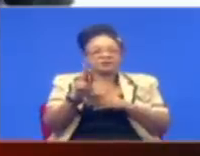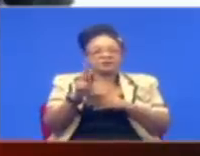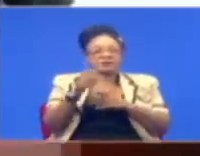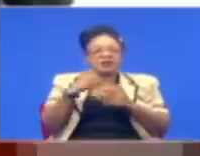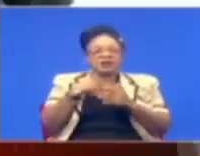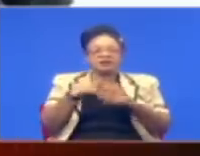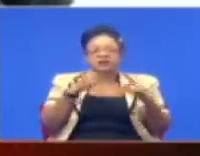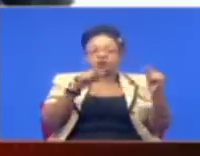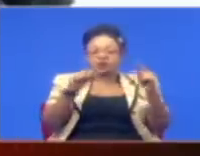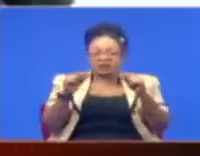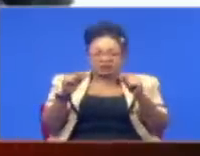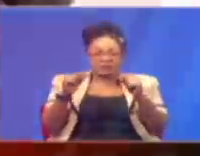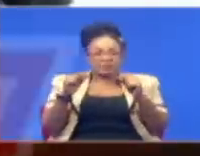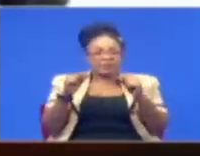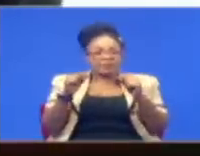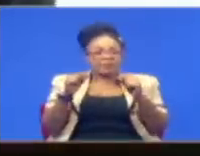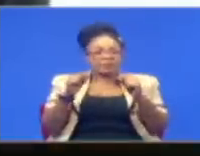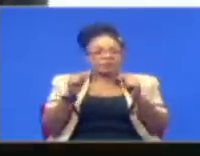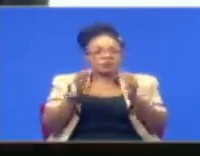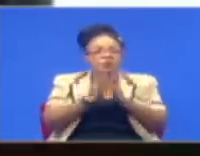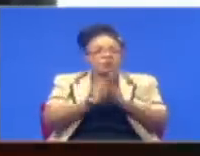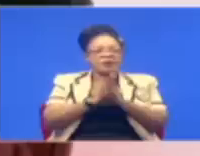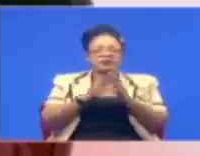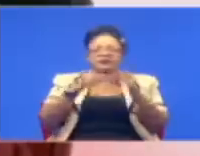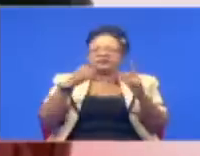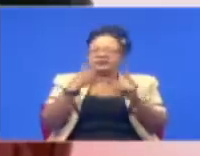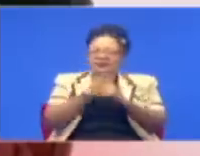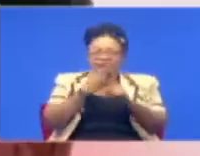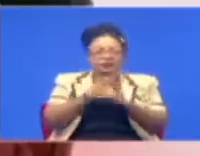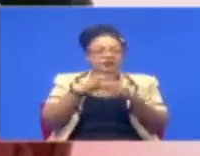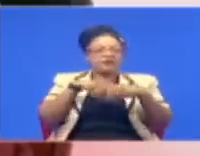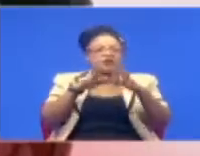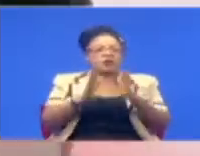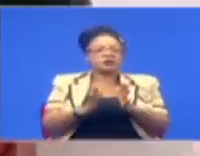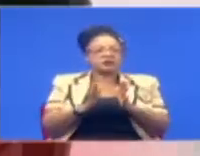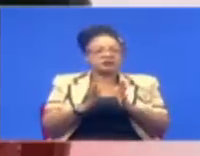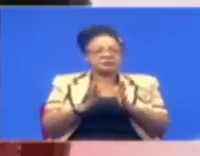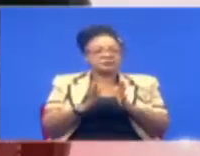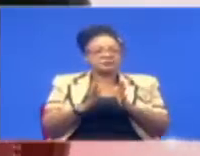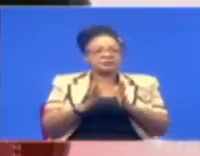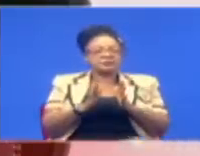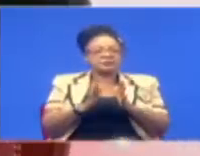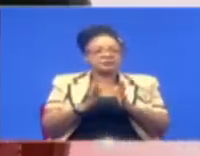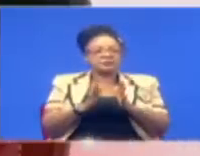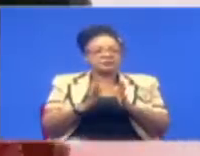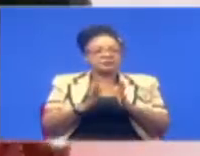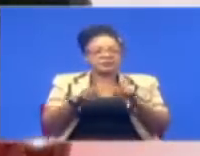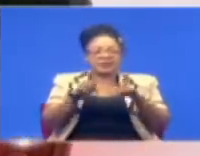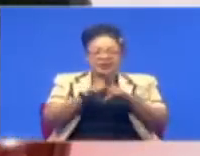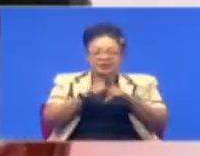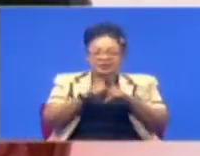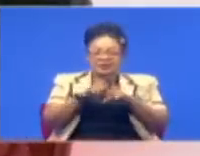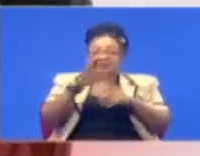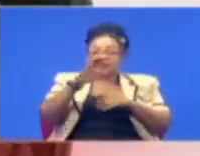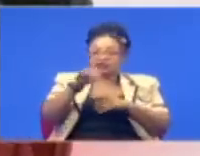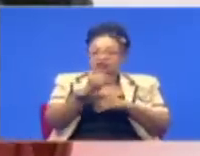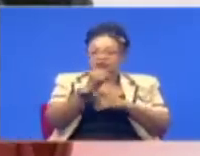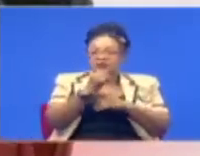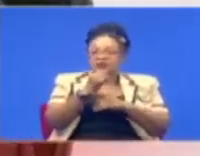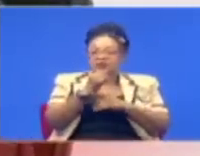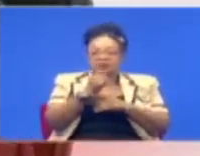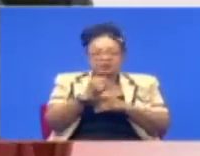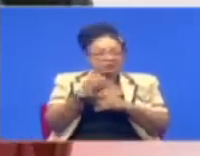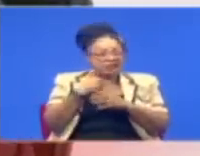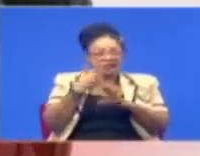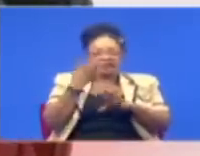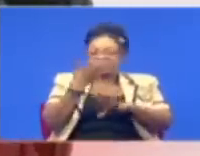Twitter handle with hundreds of followers. My Lord, as a Chief Justice, I'd have no